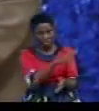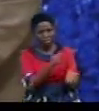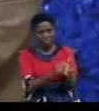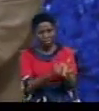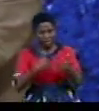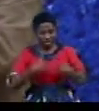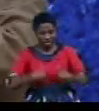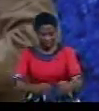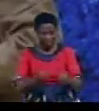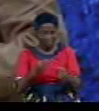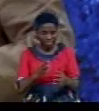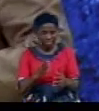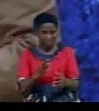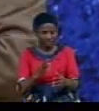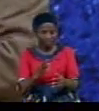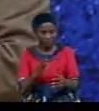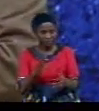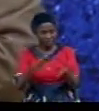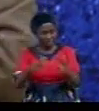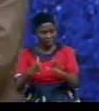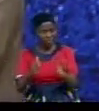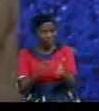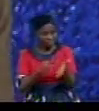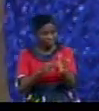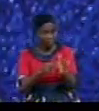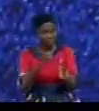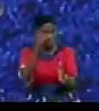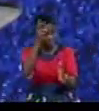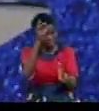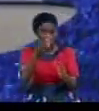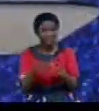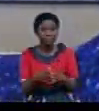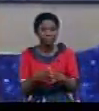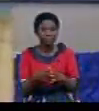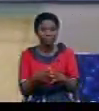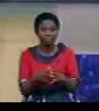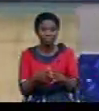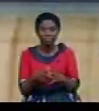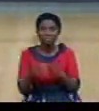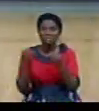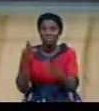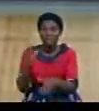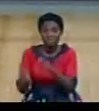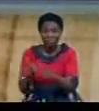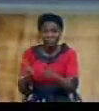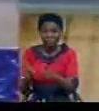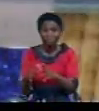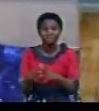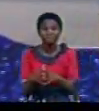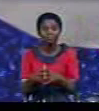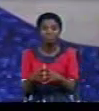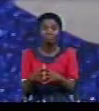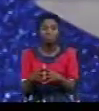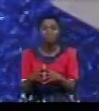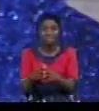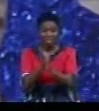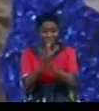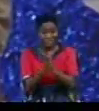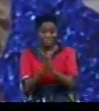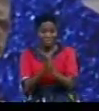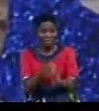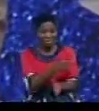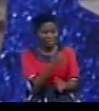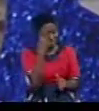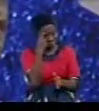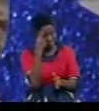of death that he is the devil many people pray and you think